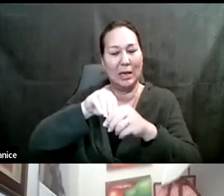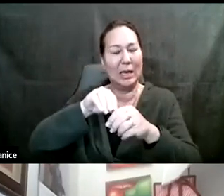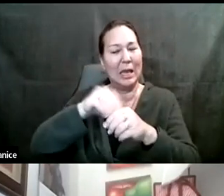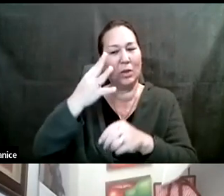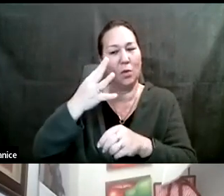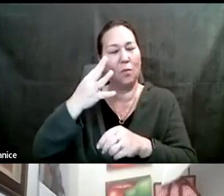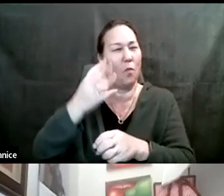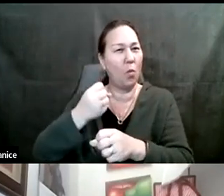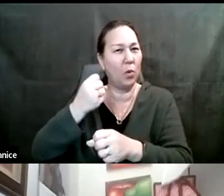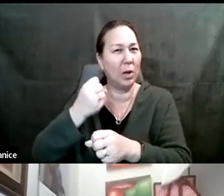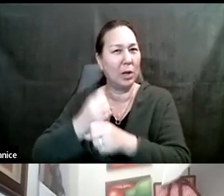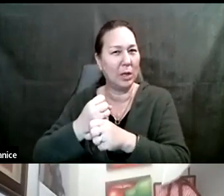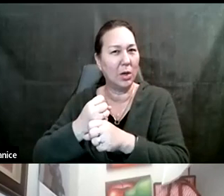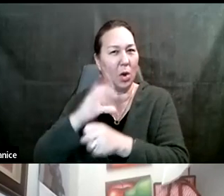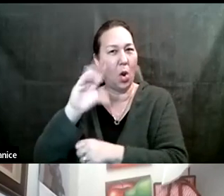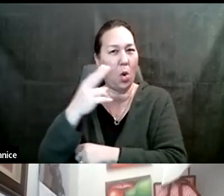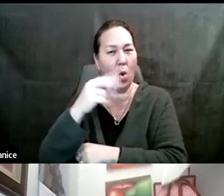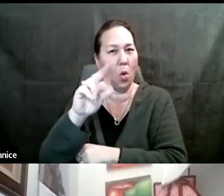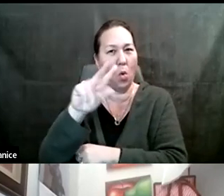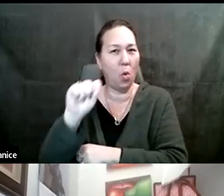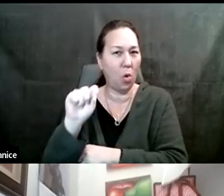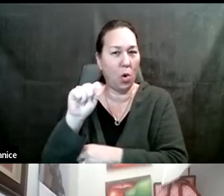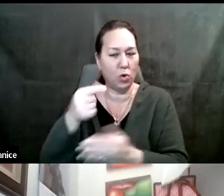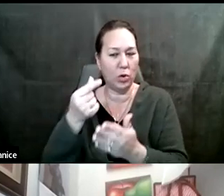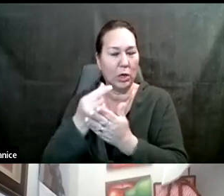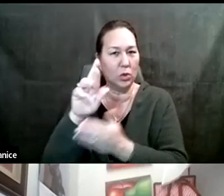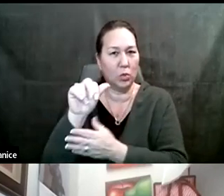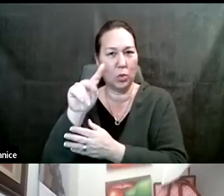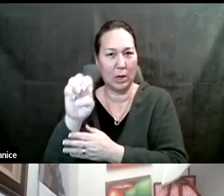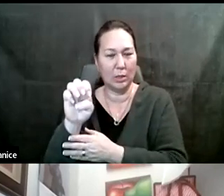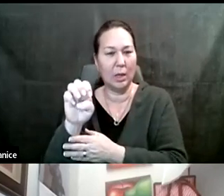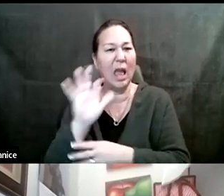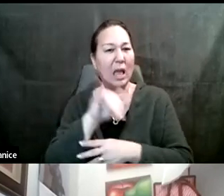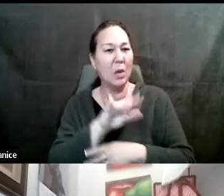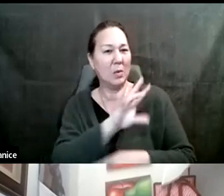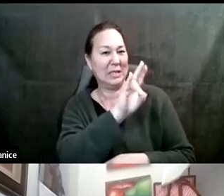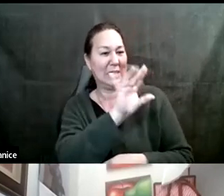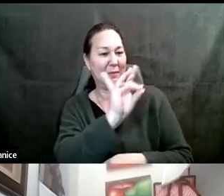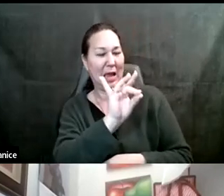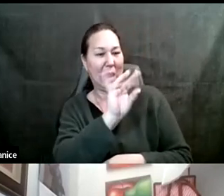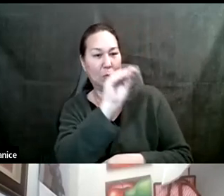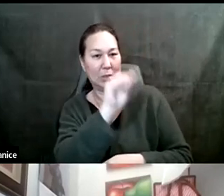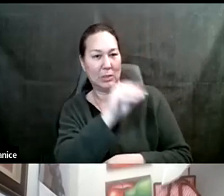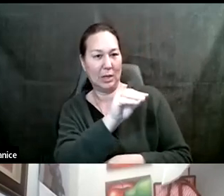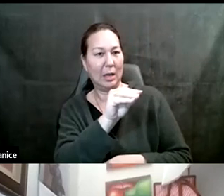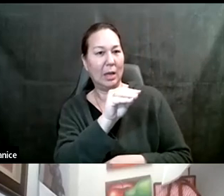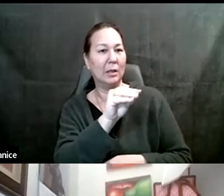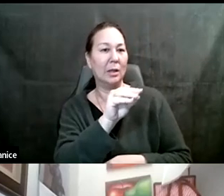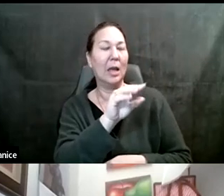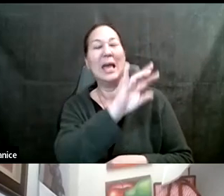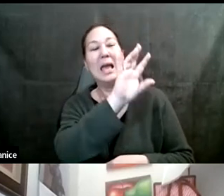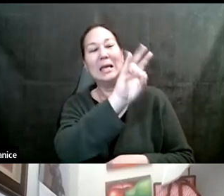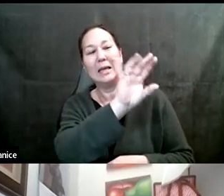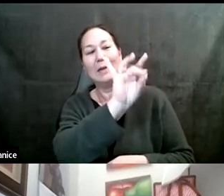graduation rate so it went from 78.8 to the 2021 graduation